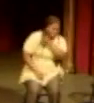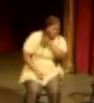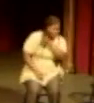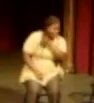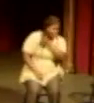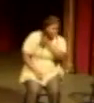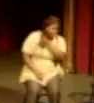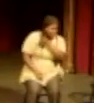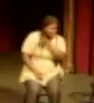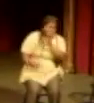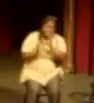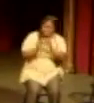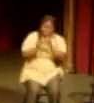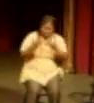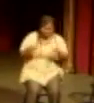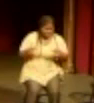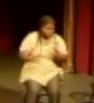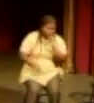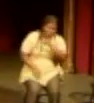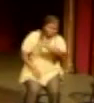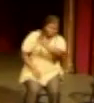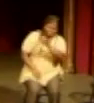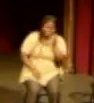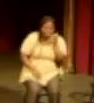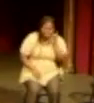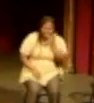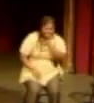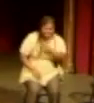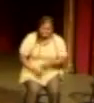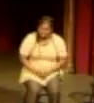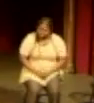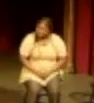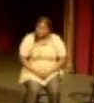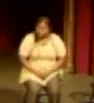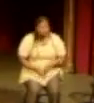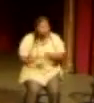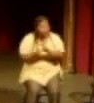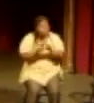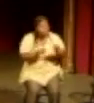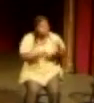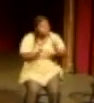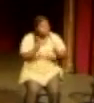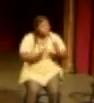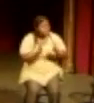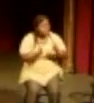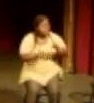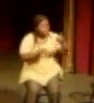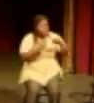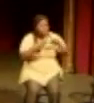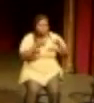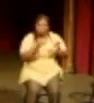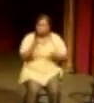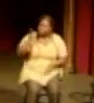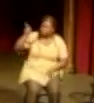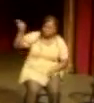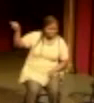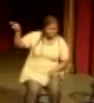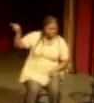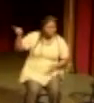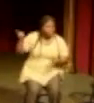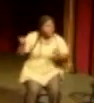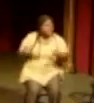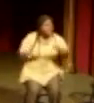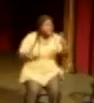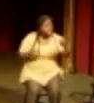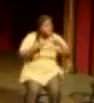us. We're joined remotely by folks next door in Sawtooth, one door over in Ponderosa, and then a